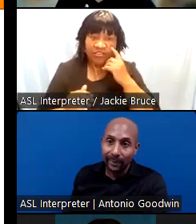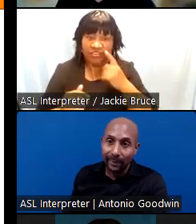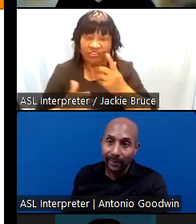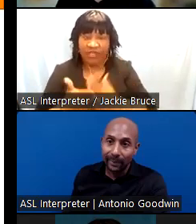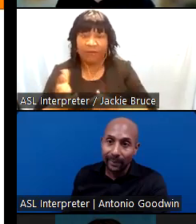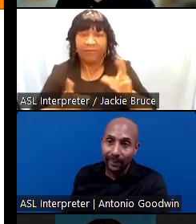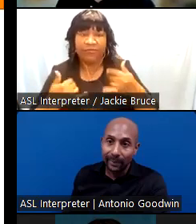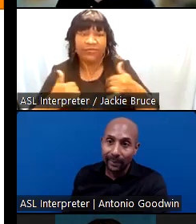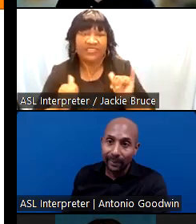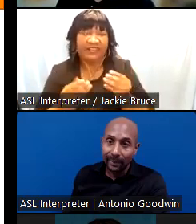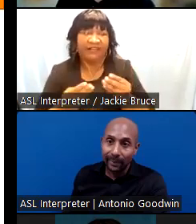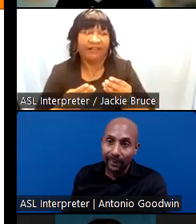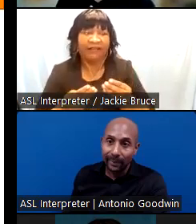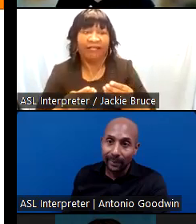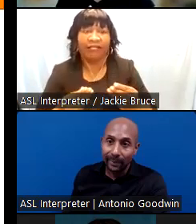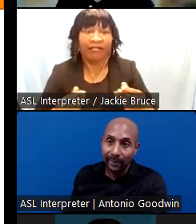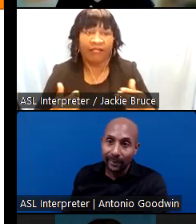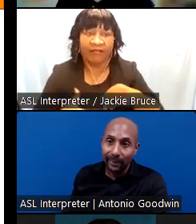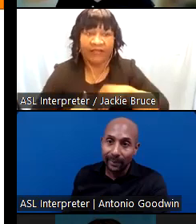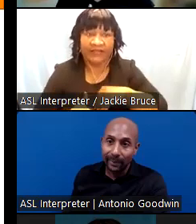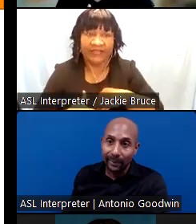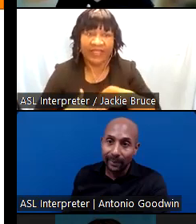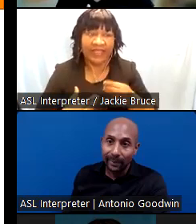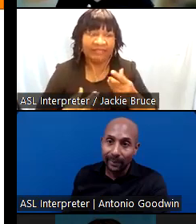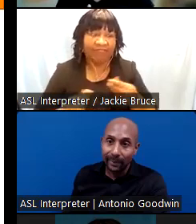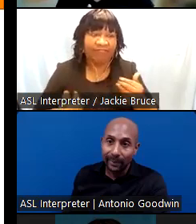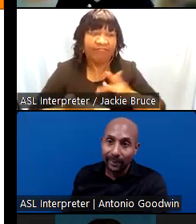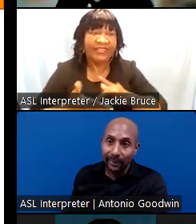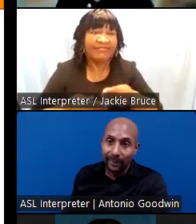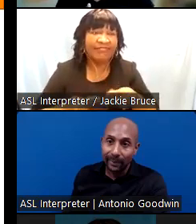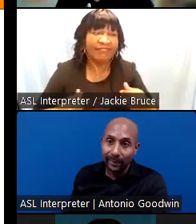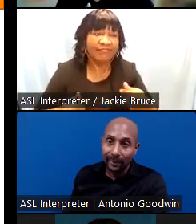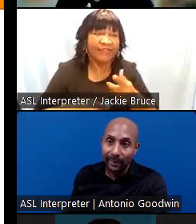fall. And one of the things that